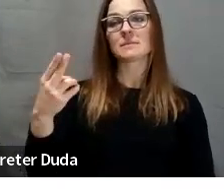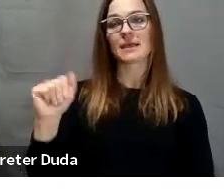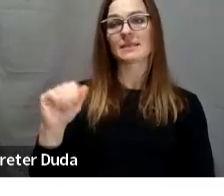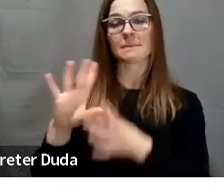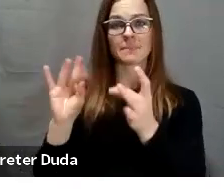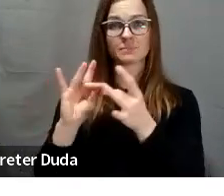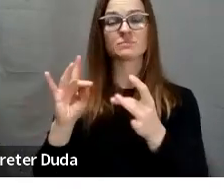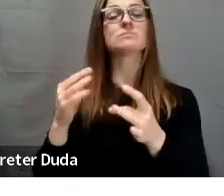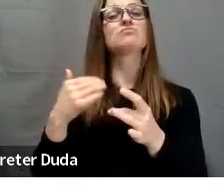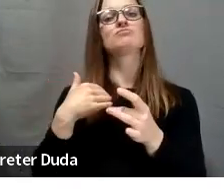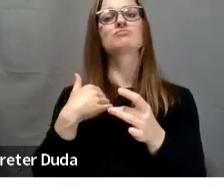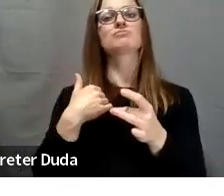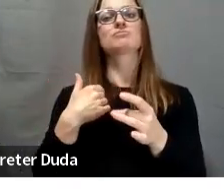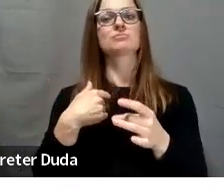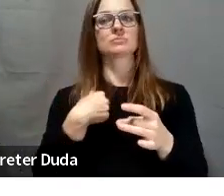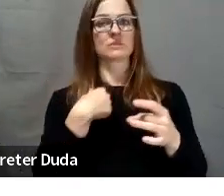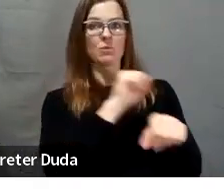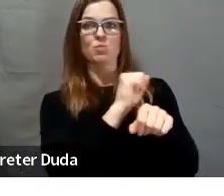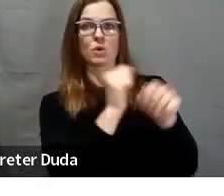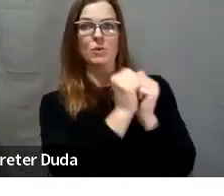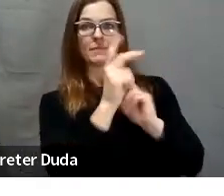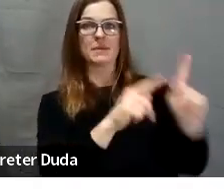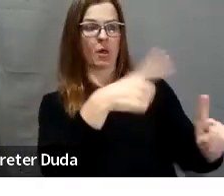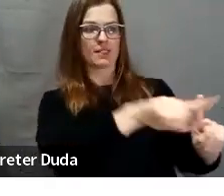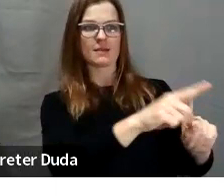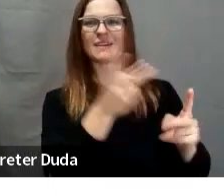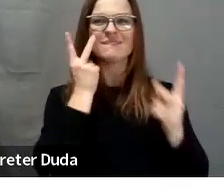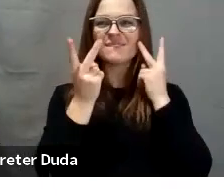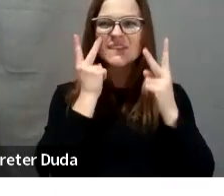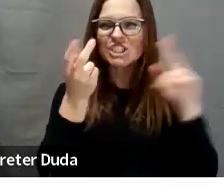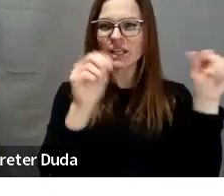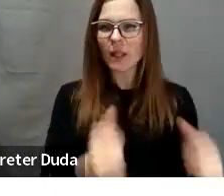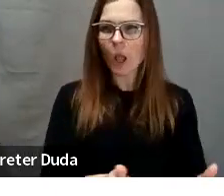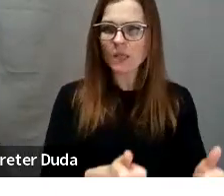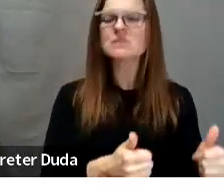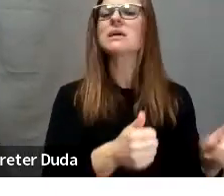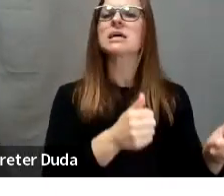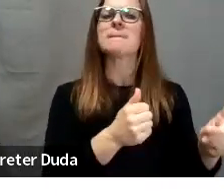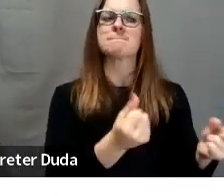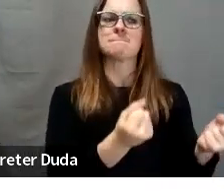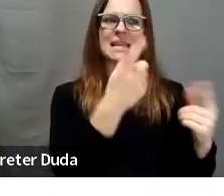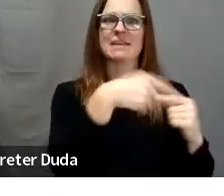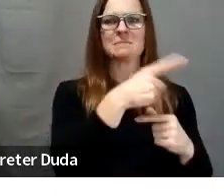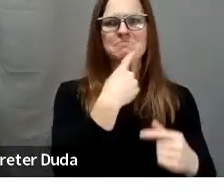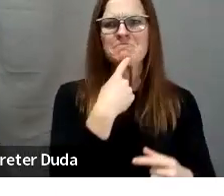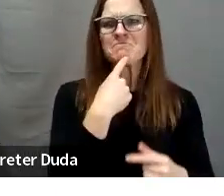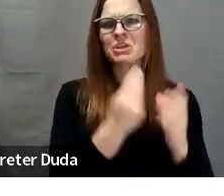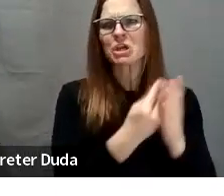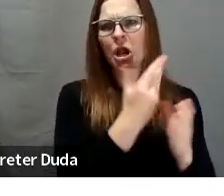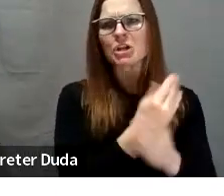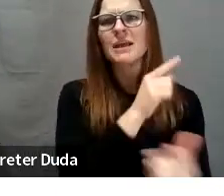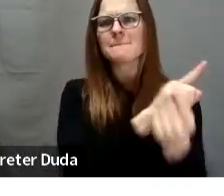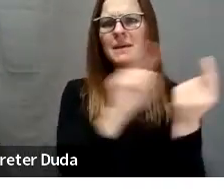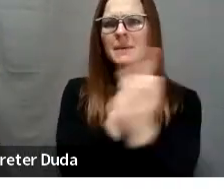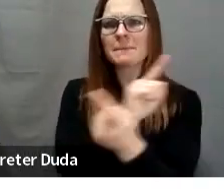people who have varying degrees of vision loss, and many of them are missing their garden. I have met a range of people from flower gardeners to